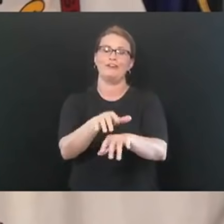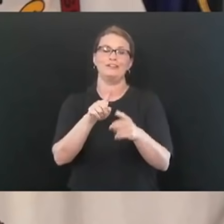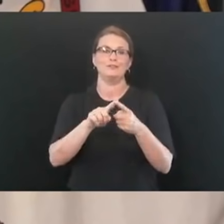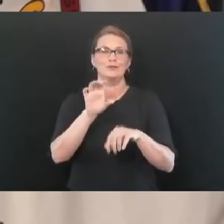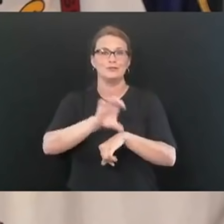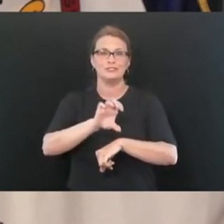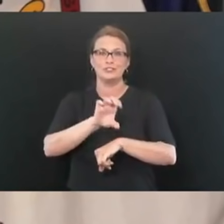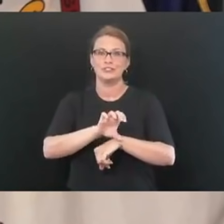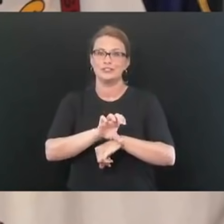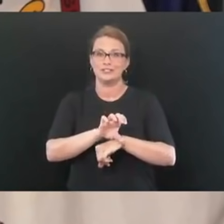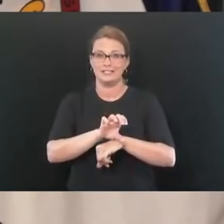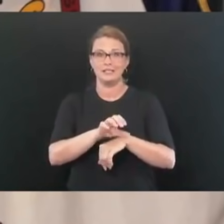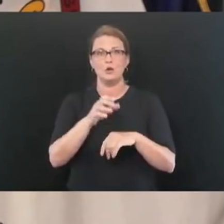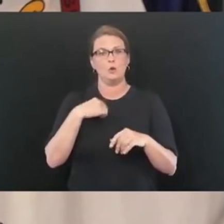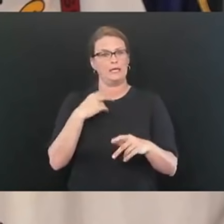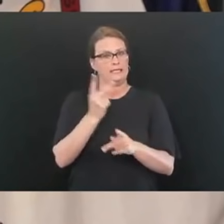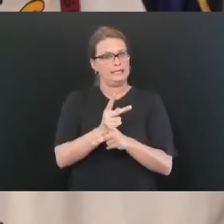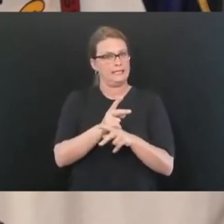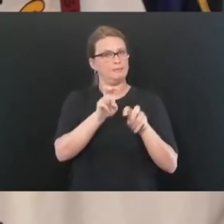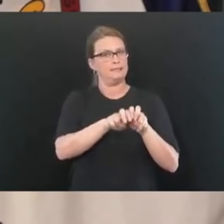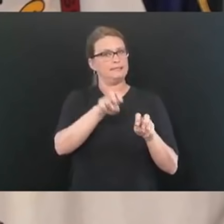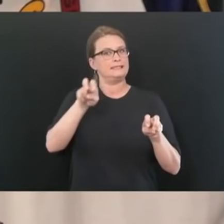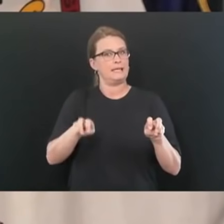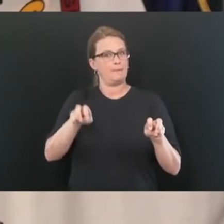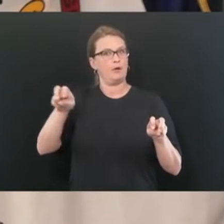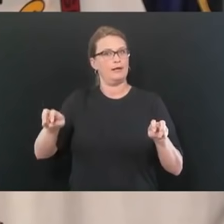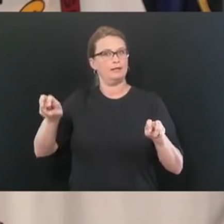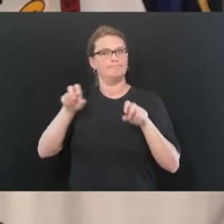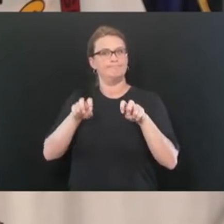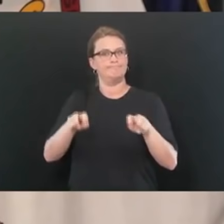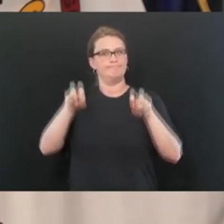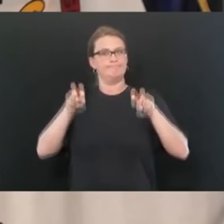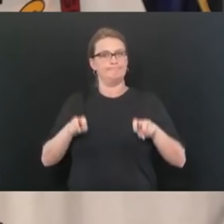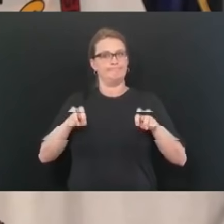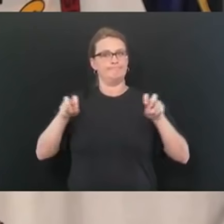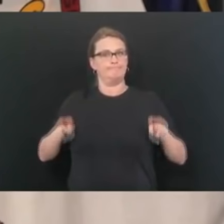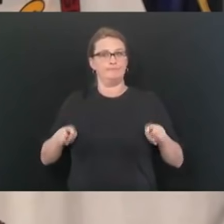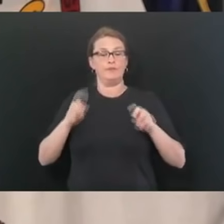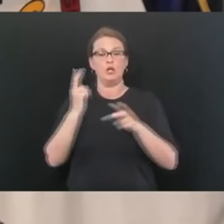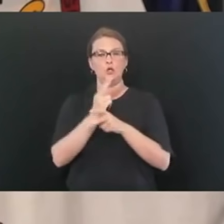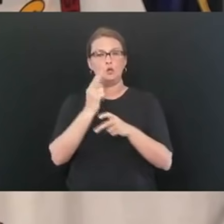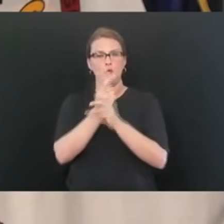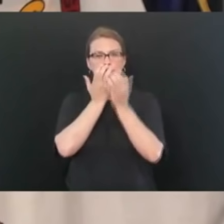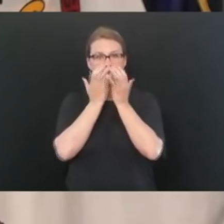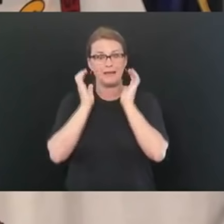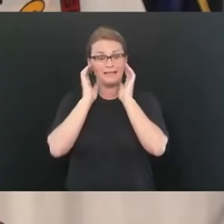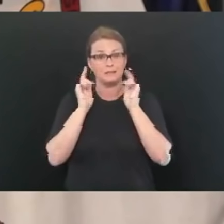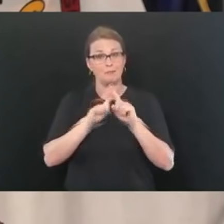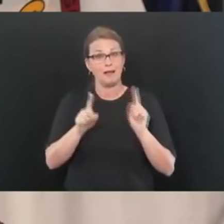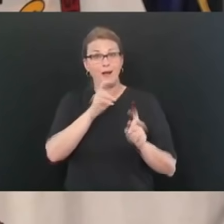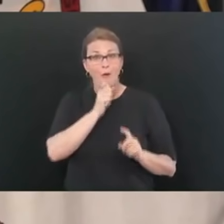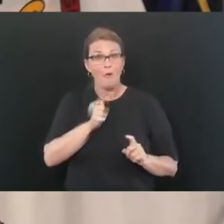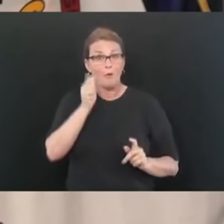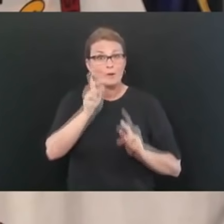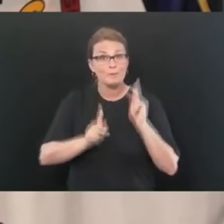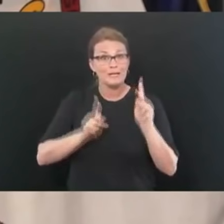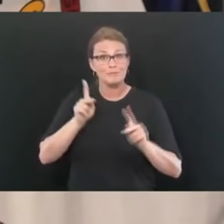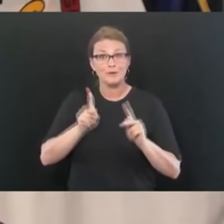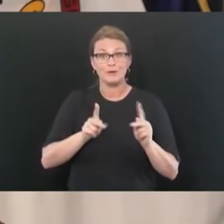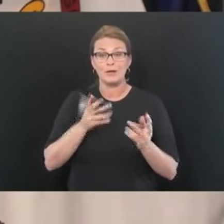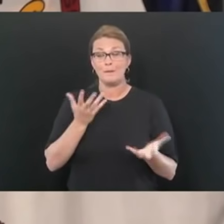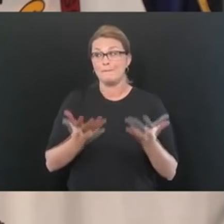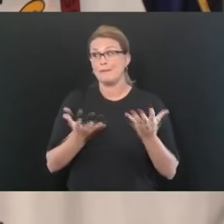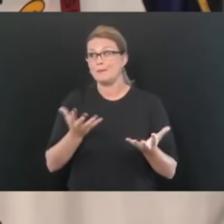going to be on every other pew and we're going to be wearing masks and everything, but you're an elderly person and you may want to